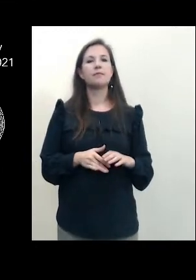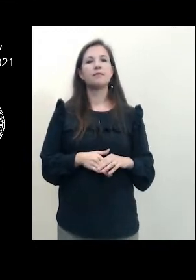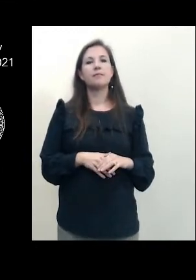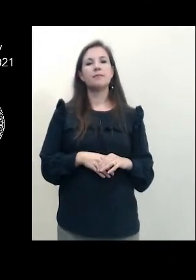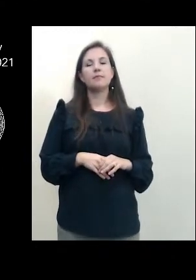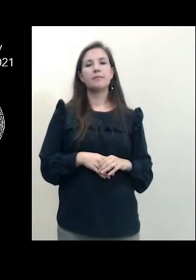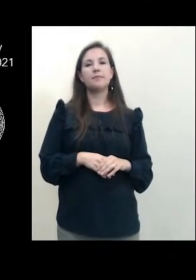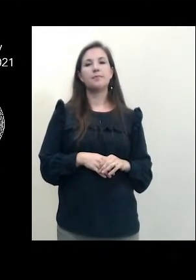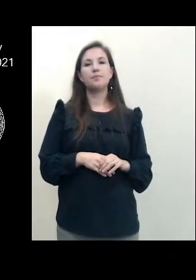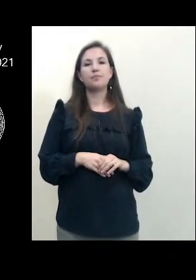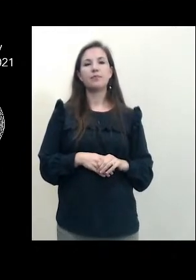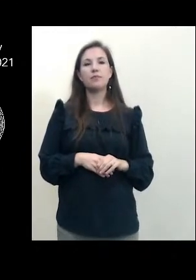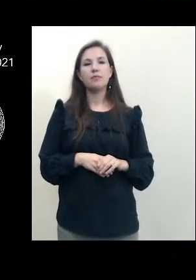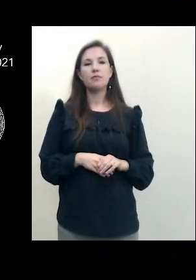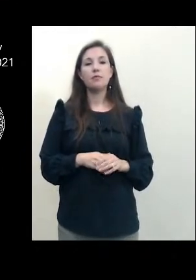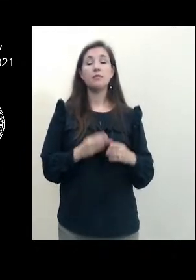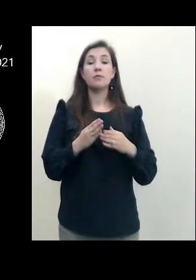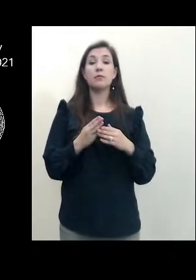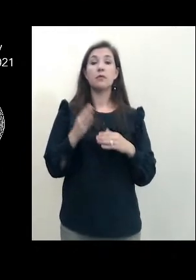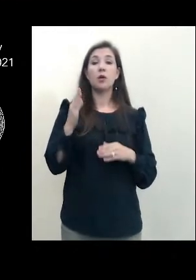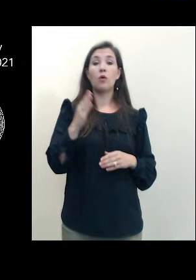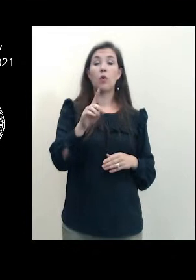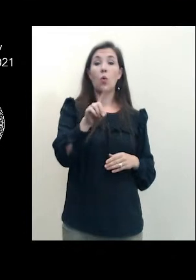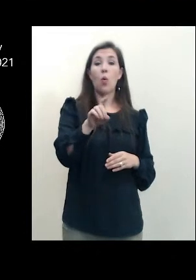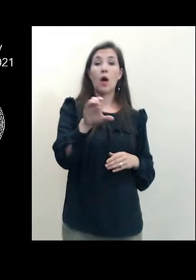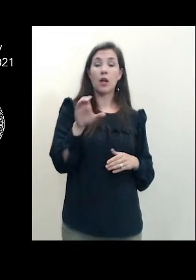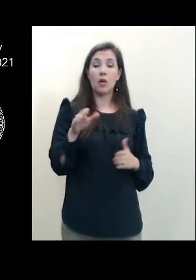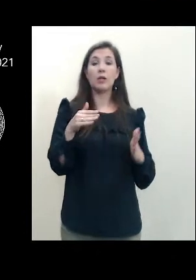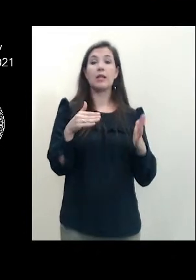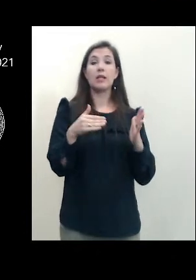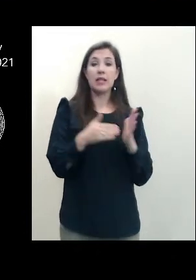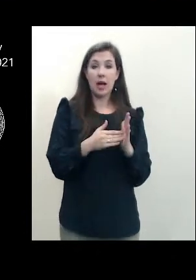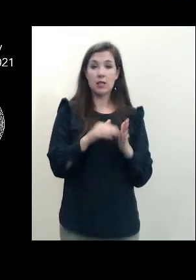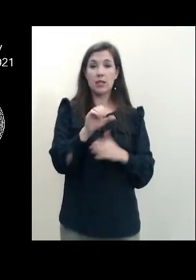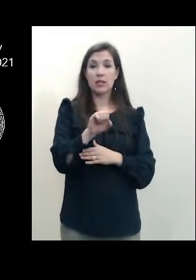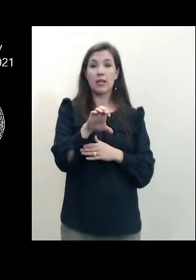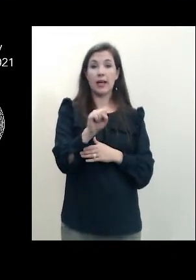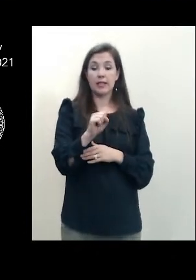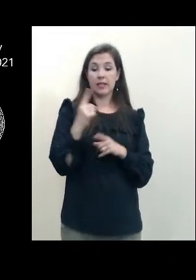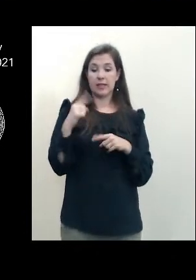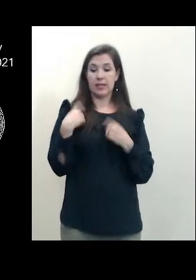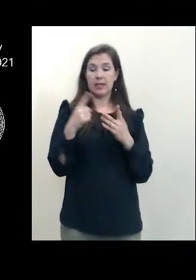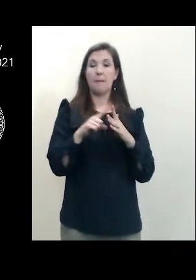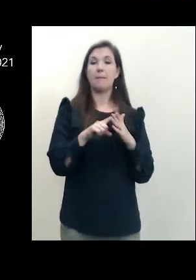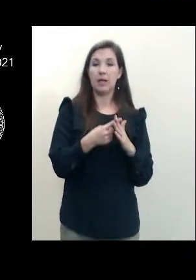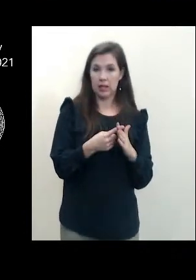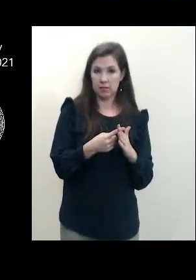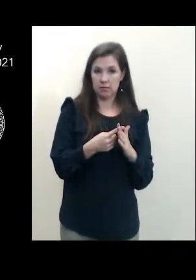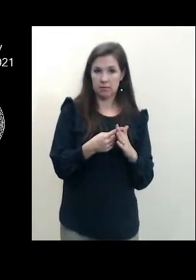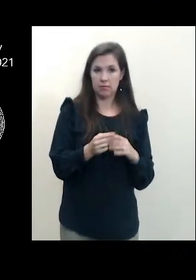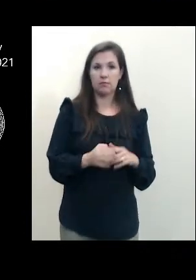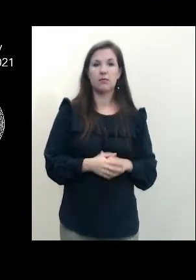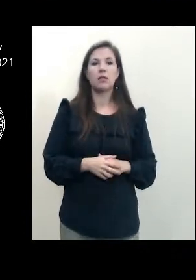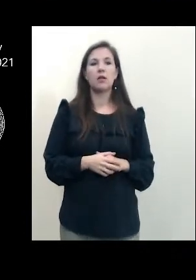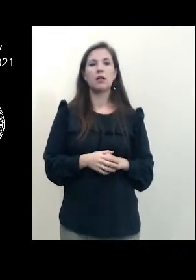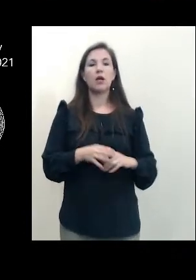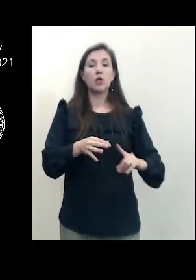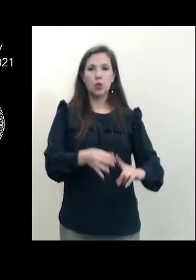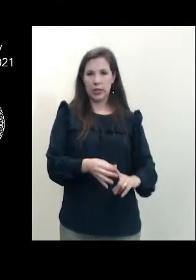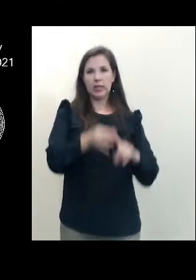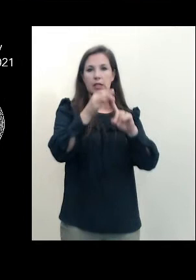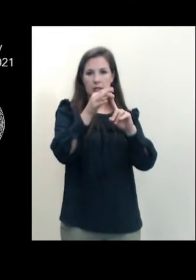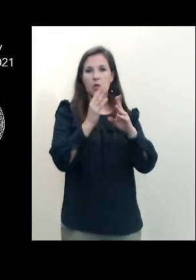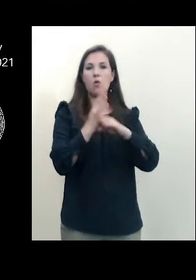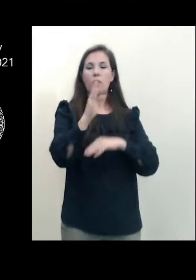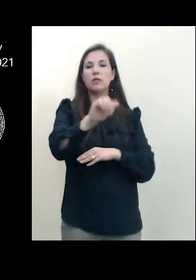are actually more than 100,000 cases that have been identified since the beginning of COVID. These are unique cases. So more than